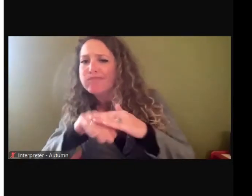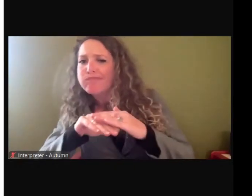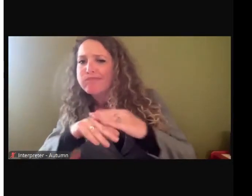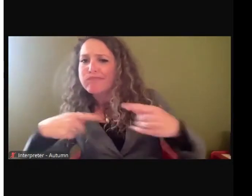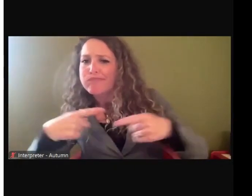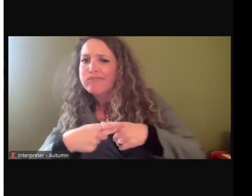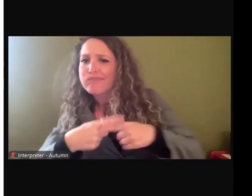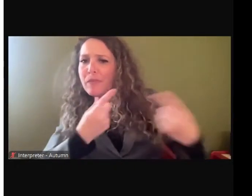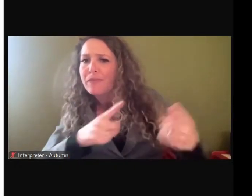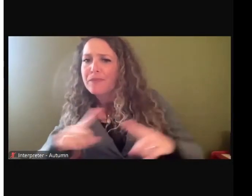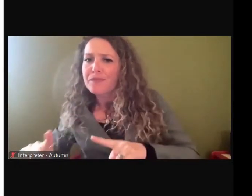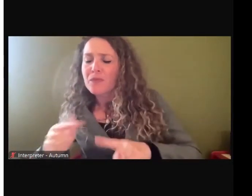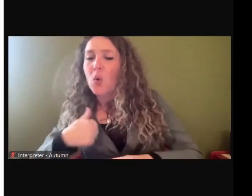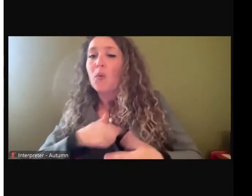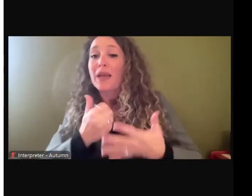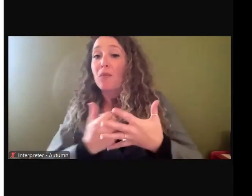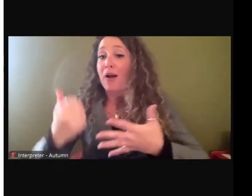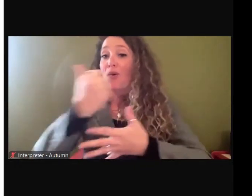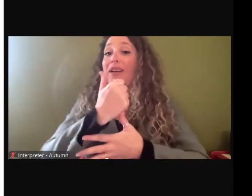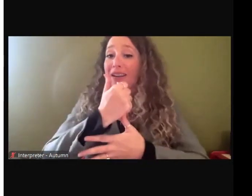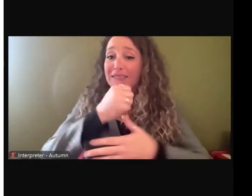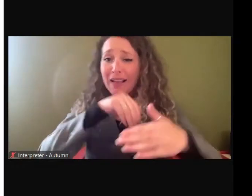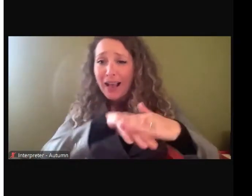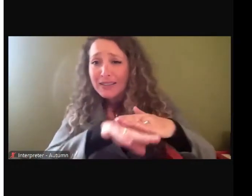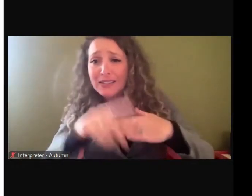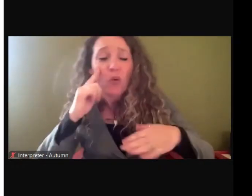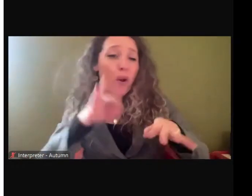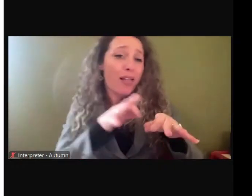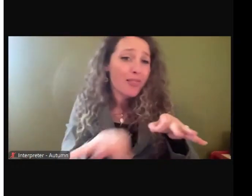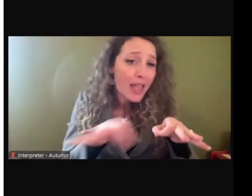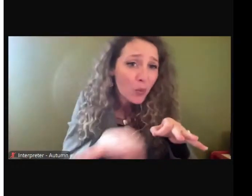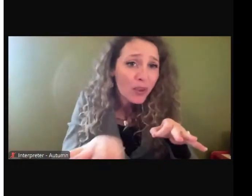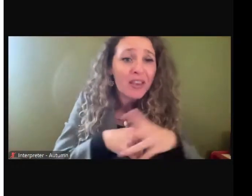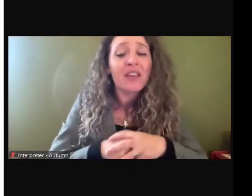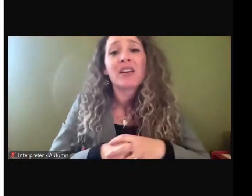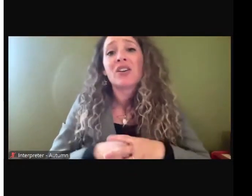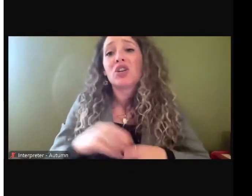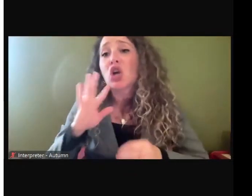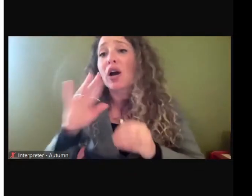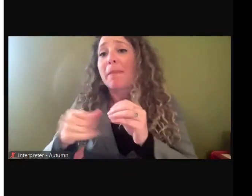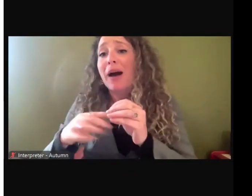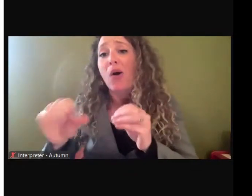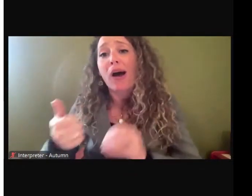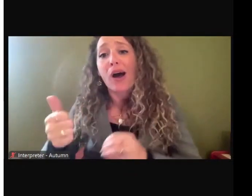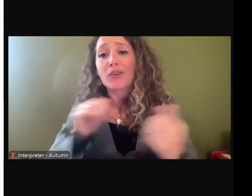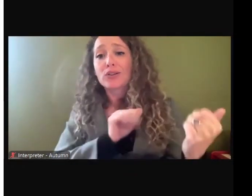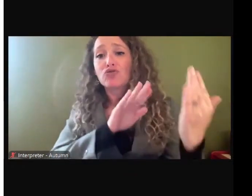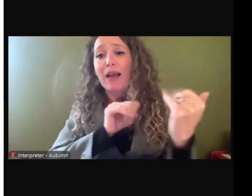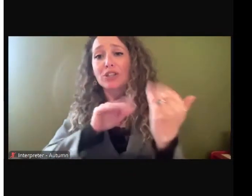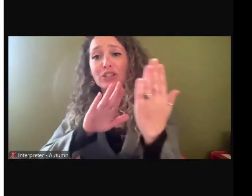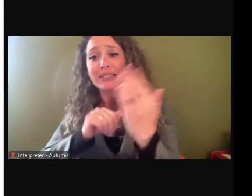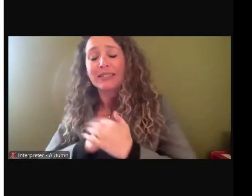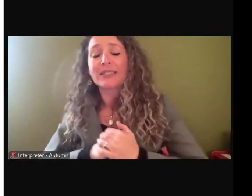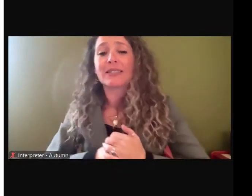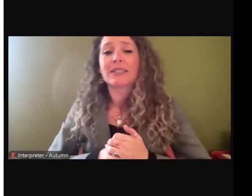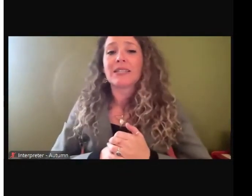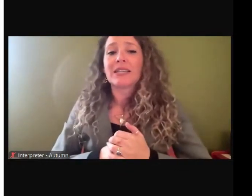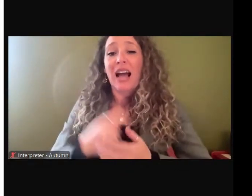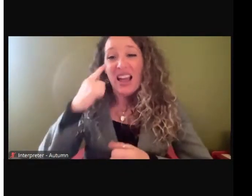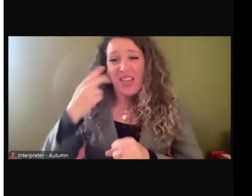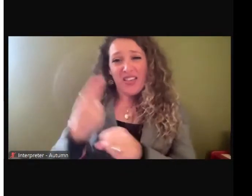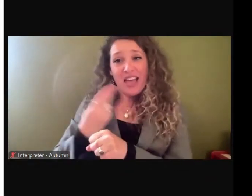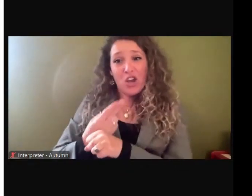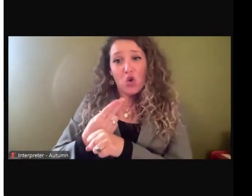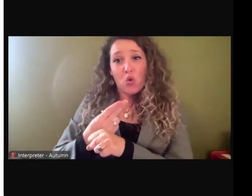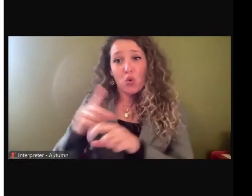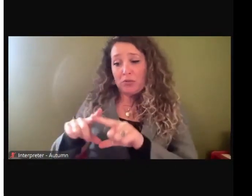And in that case, we prioritized the access to language and talked about some other strategies. I think the person actually used a Post-it to block